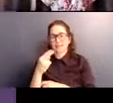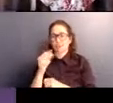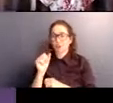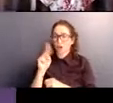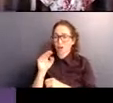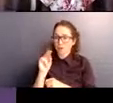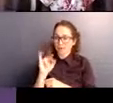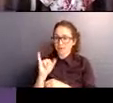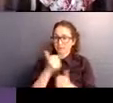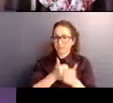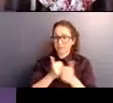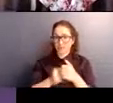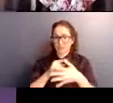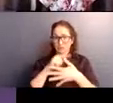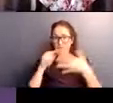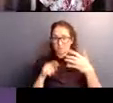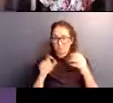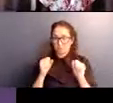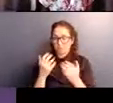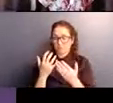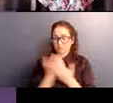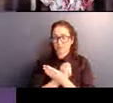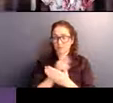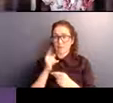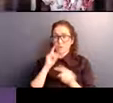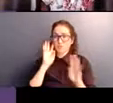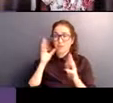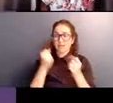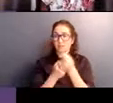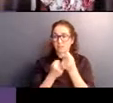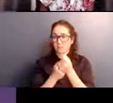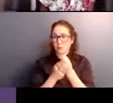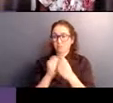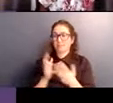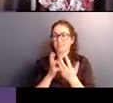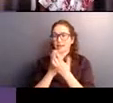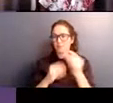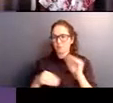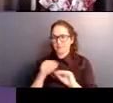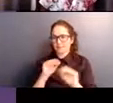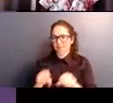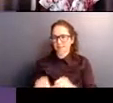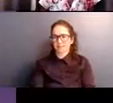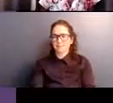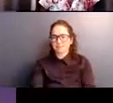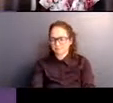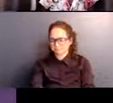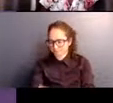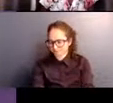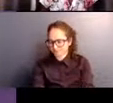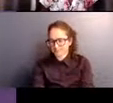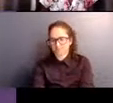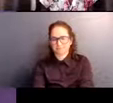can be purposefully used to create and support adaptive movements. So for example, introducing a